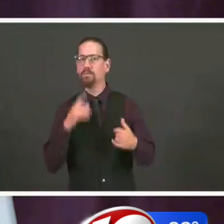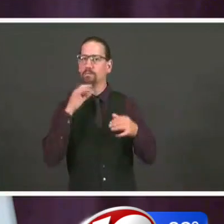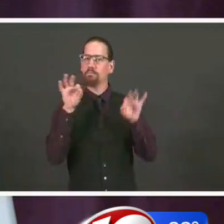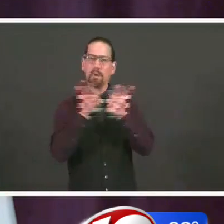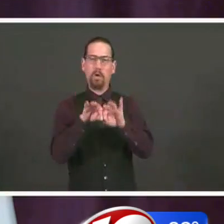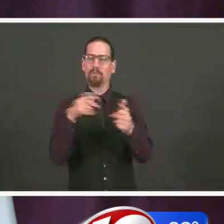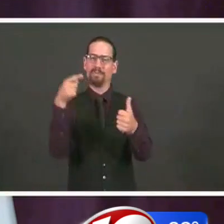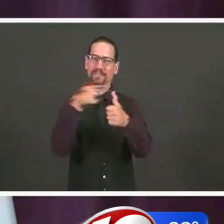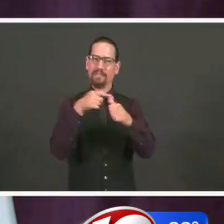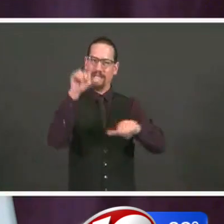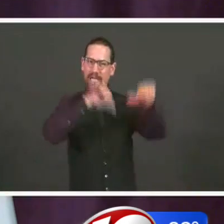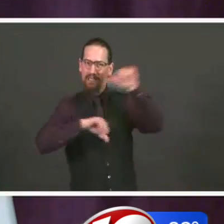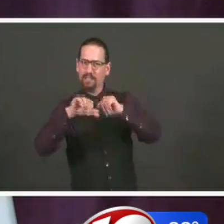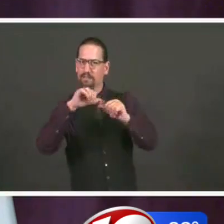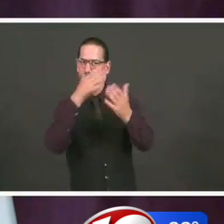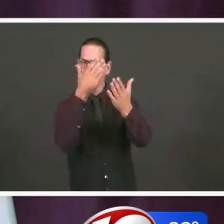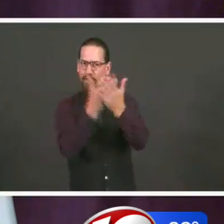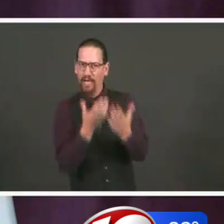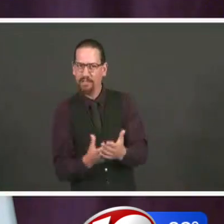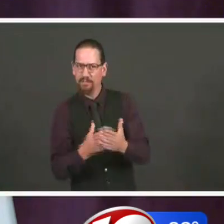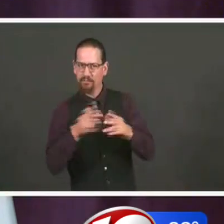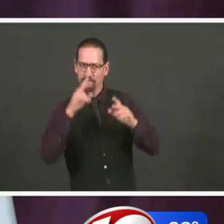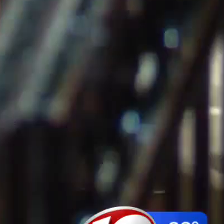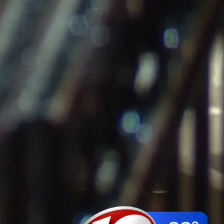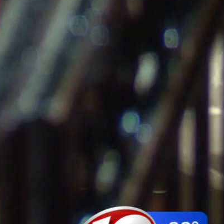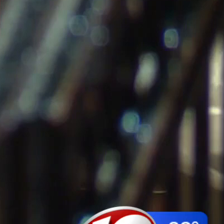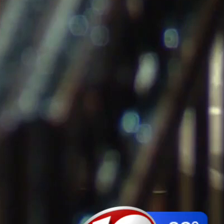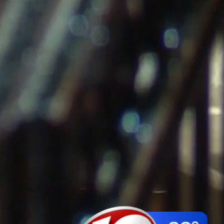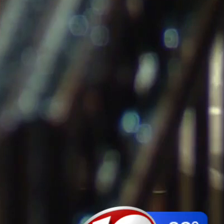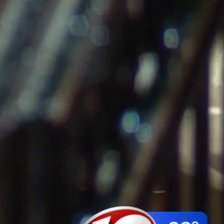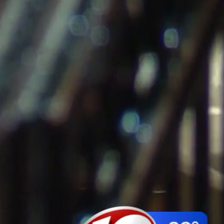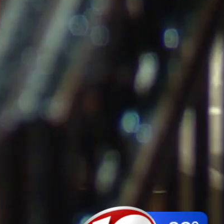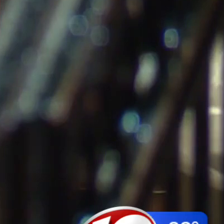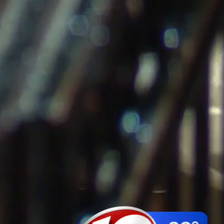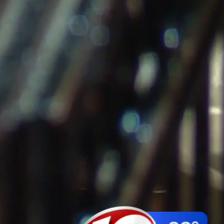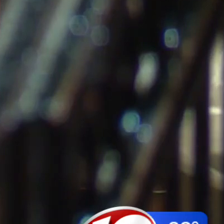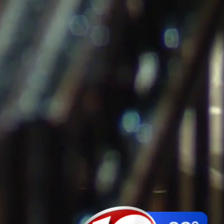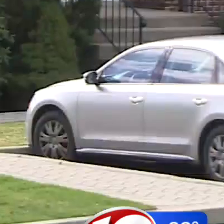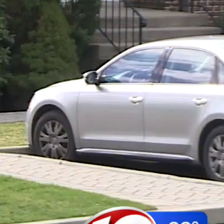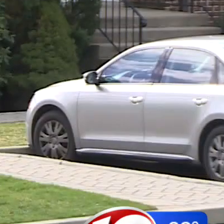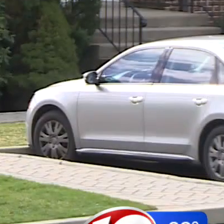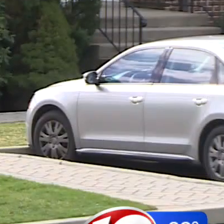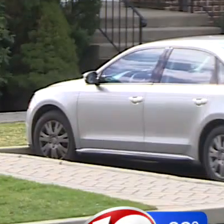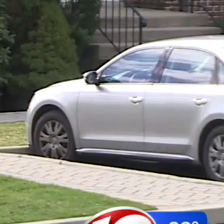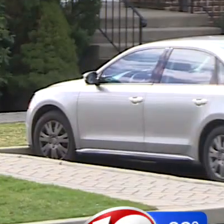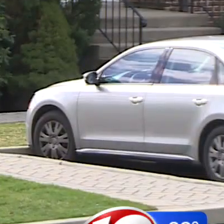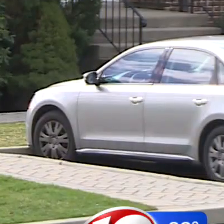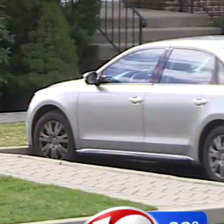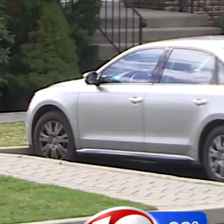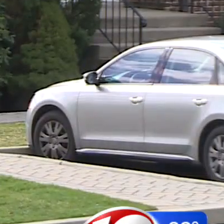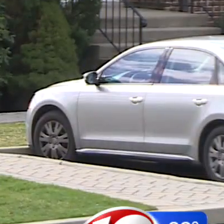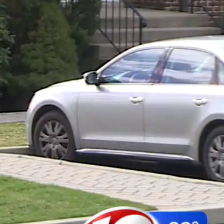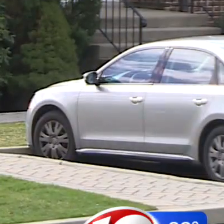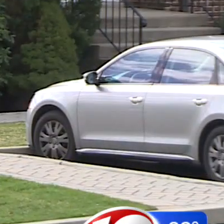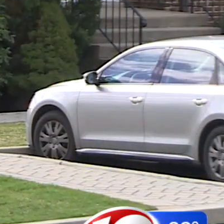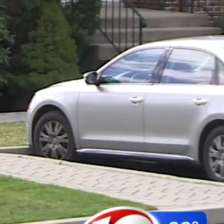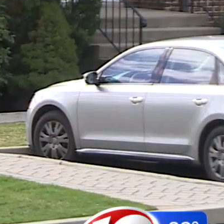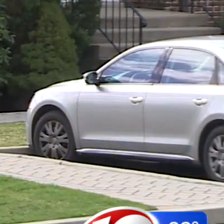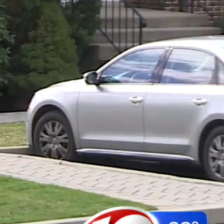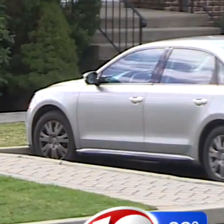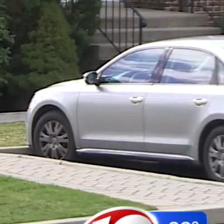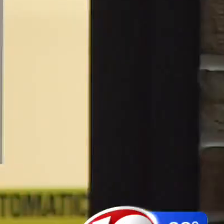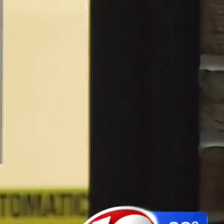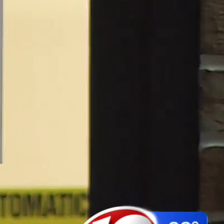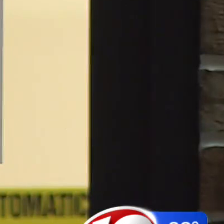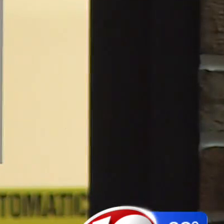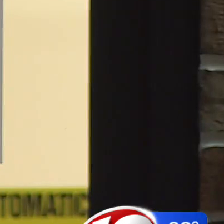get ourselves to a place where we can safely return kids to school. When it comes to testing, the health department announced an expanded partnership with Lifespan